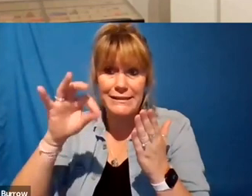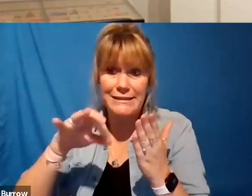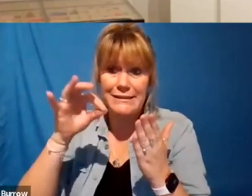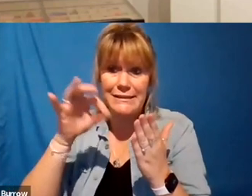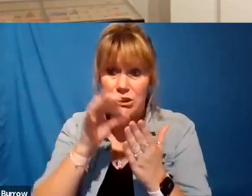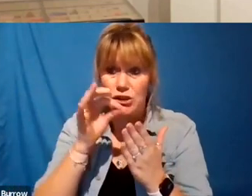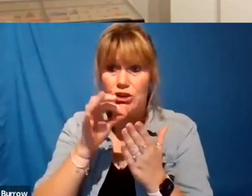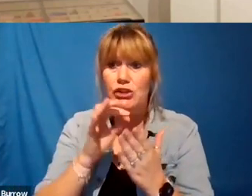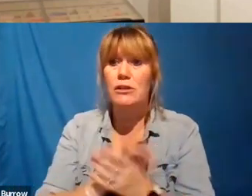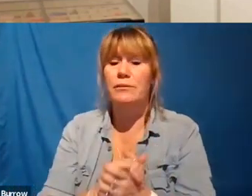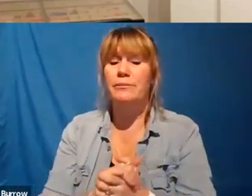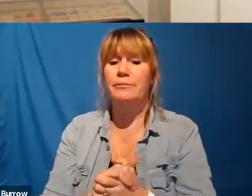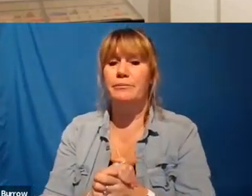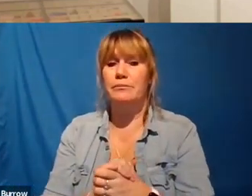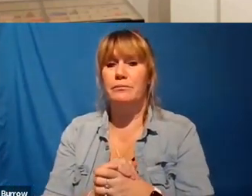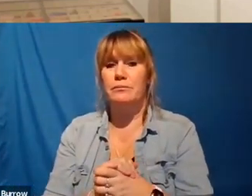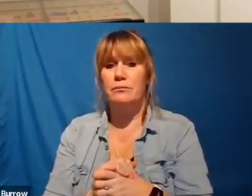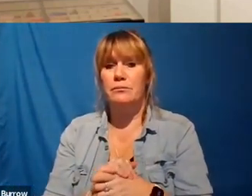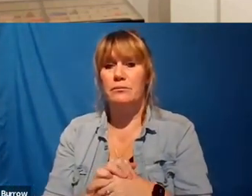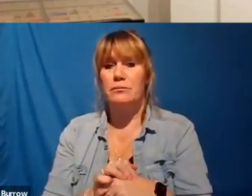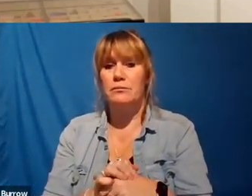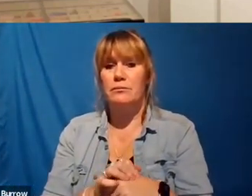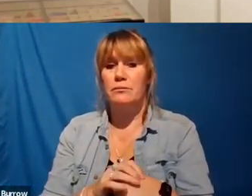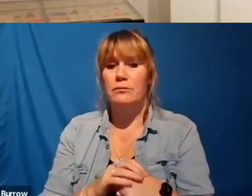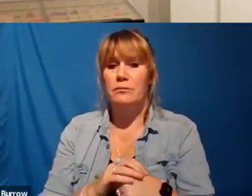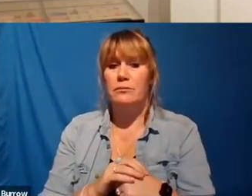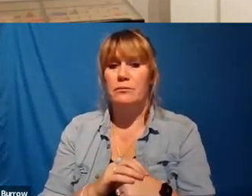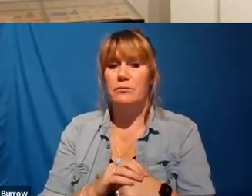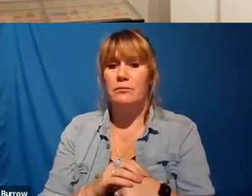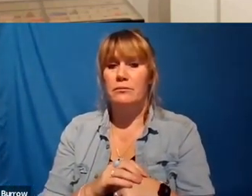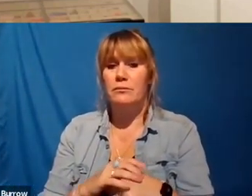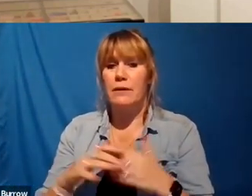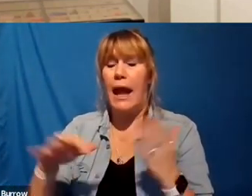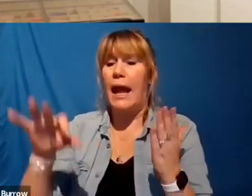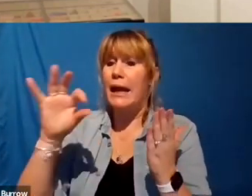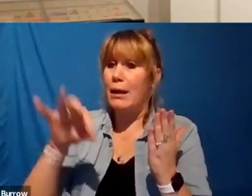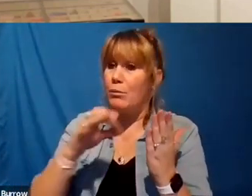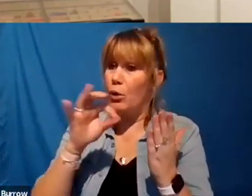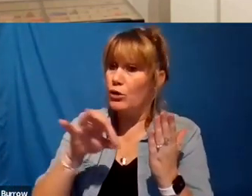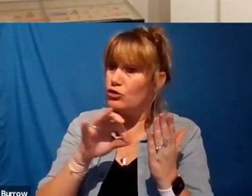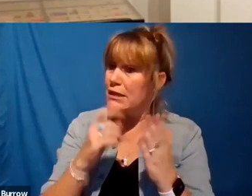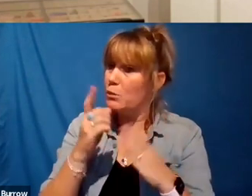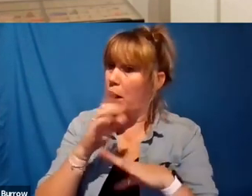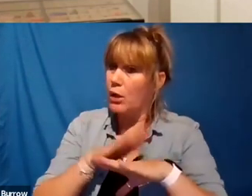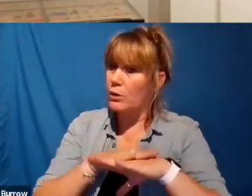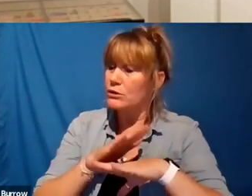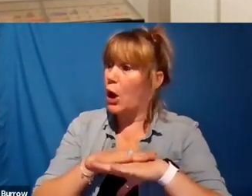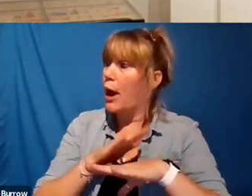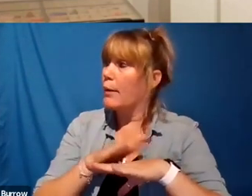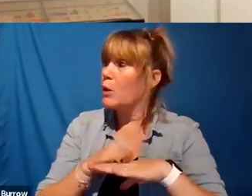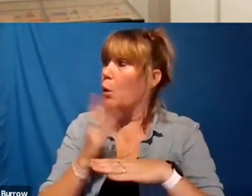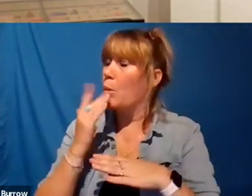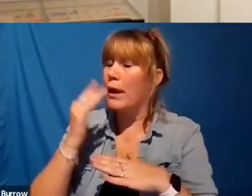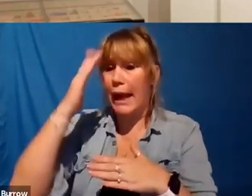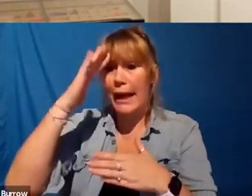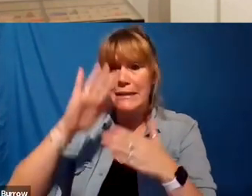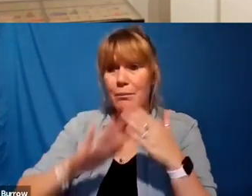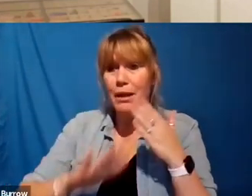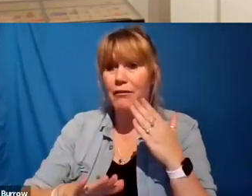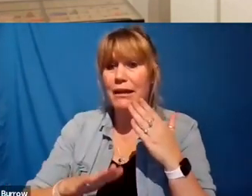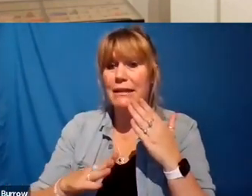painting. And embroidering is one of those times when I experience that sense of